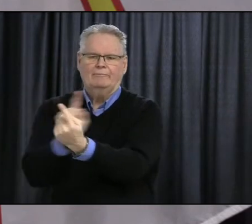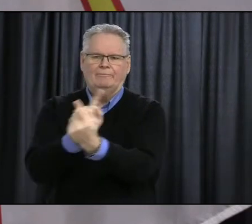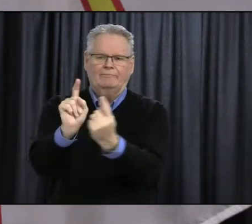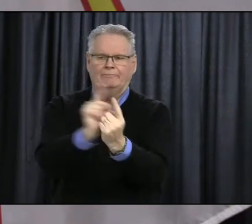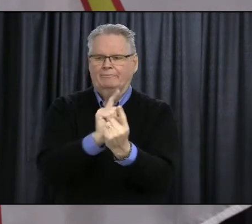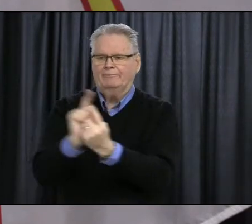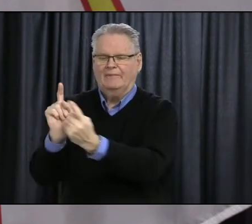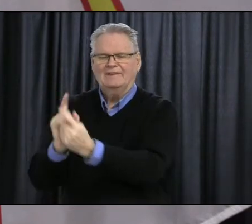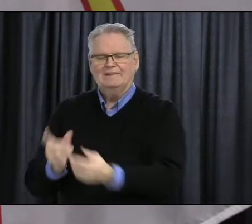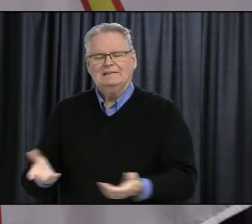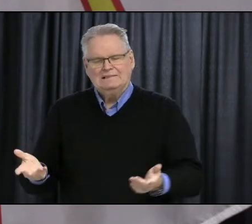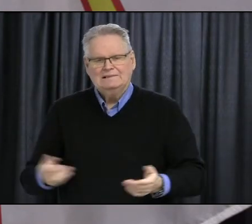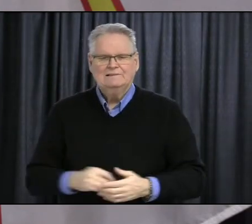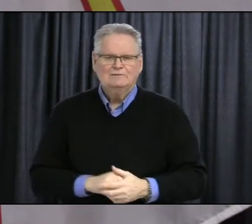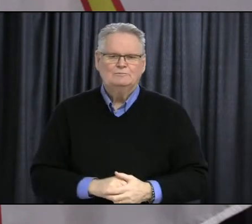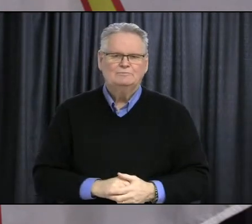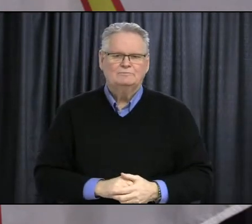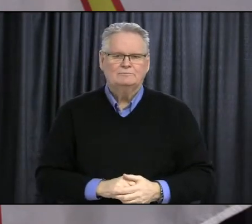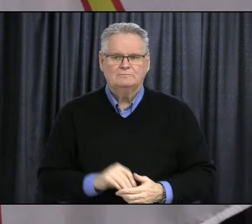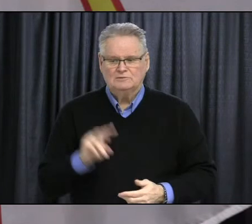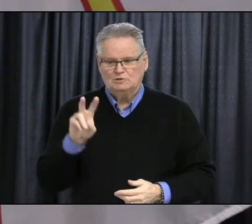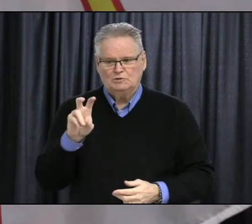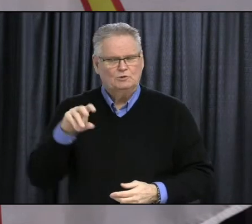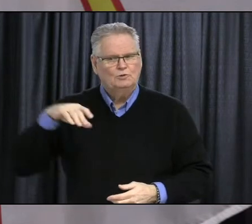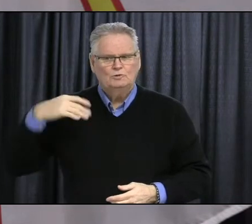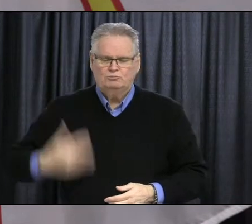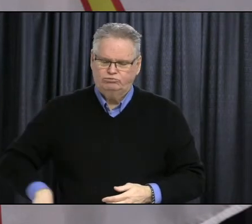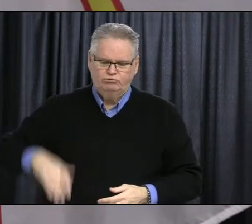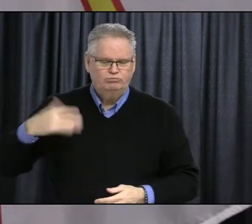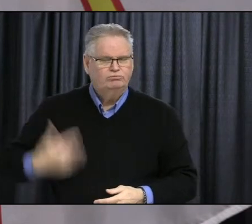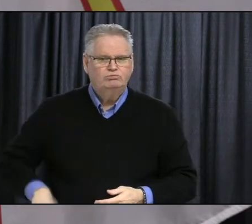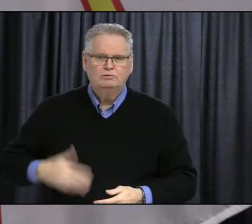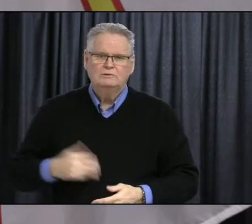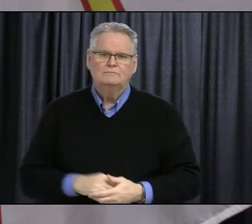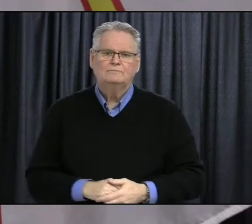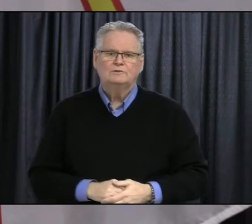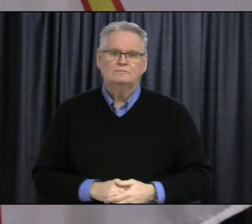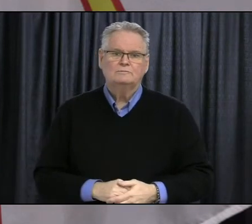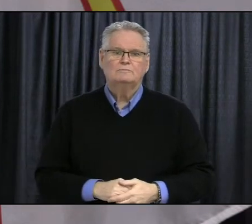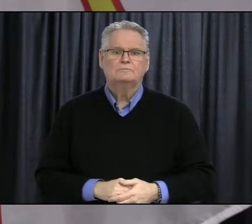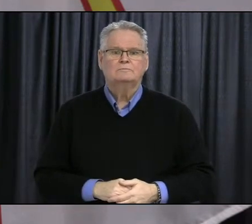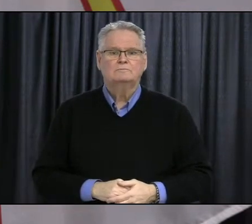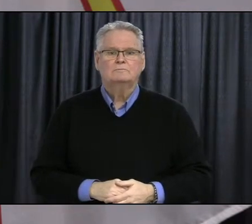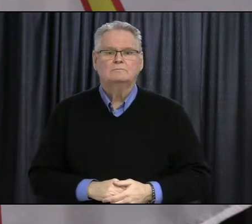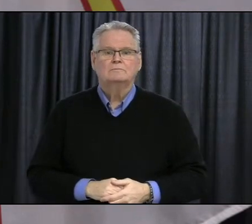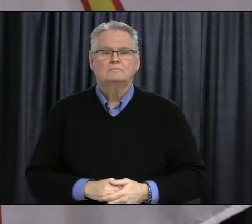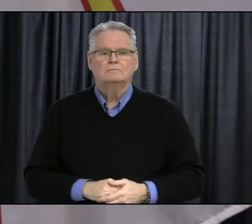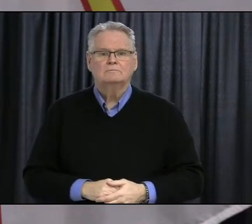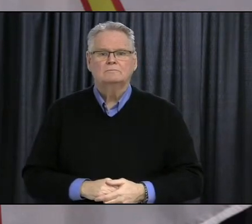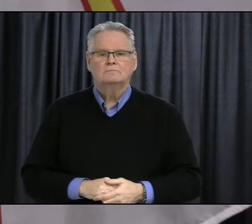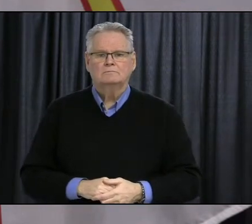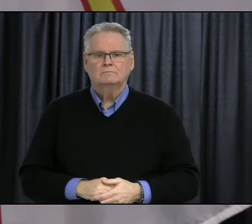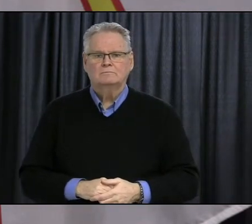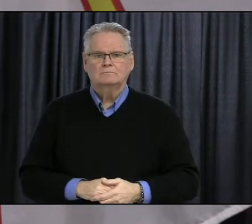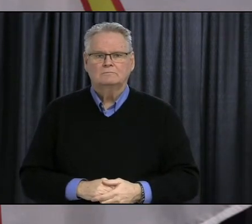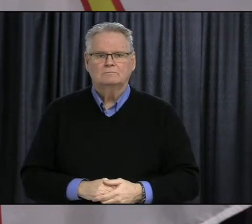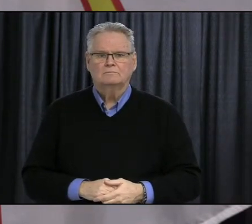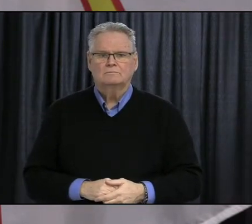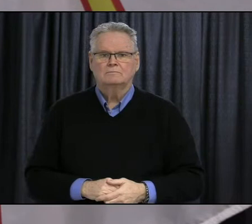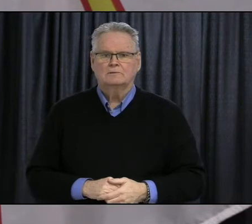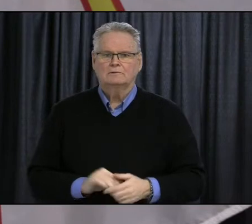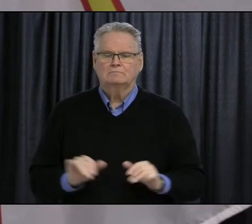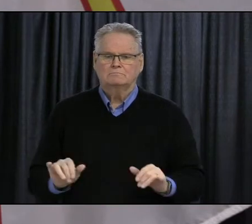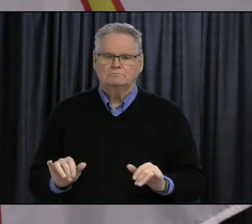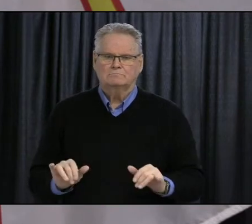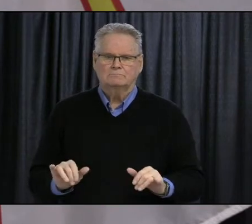cases in those contacts, then, you know, that would put that would be a lot of work for public health. And, you